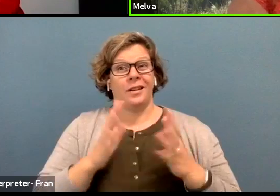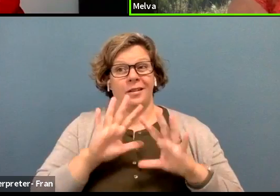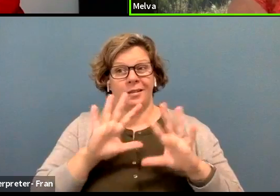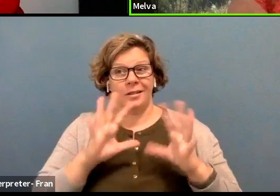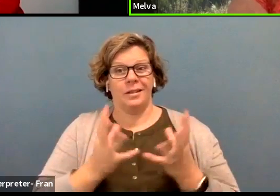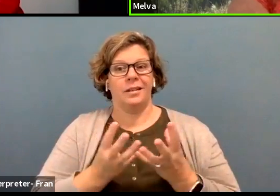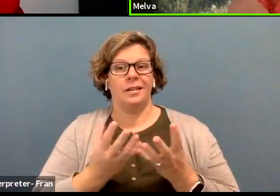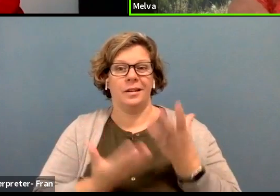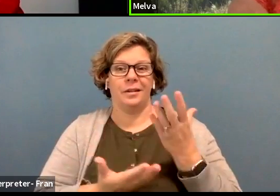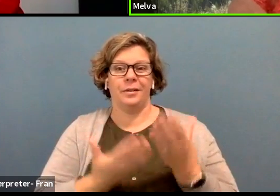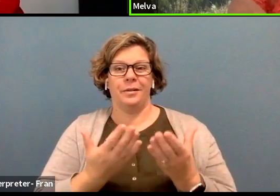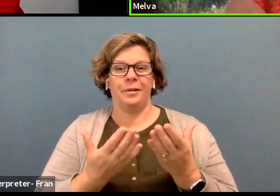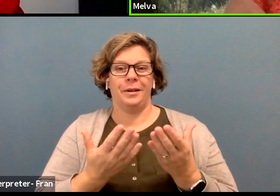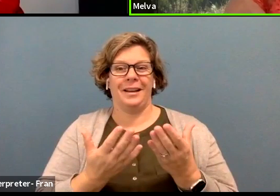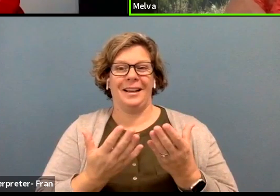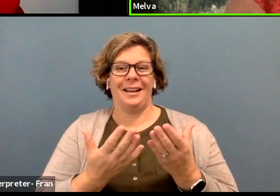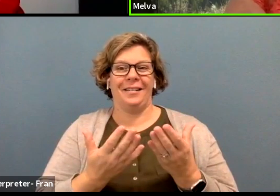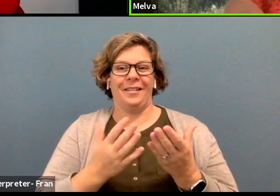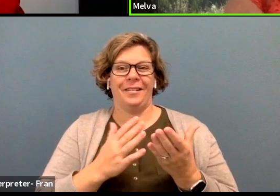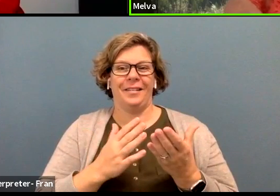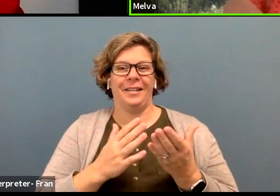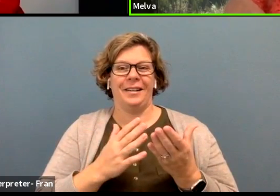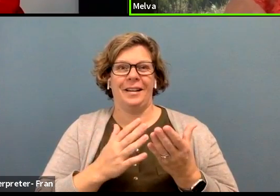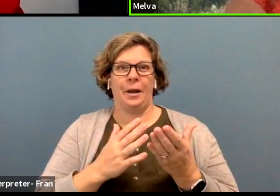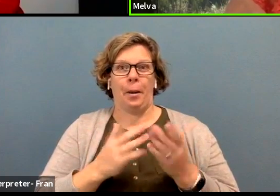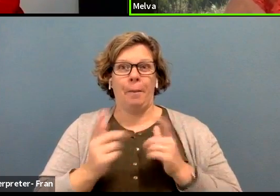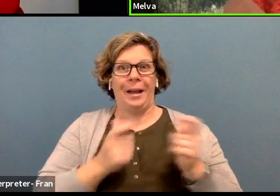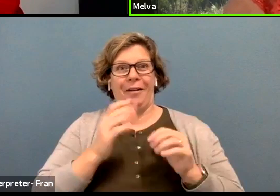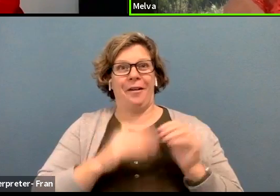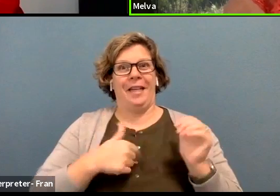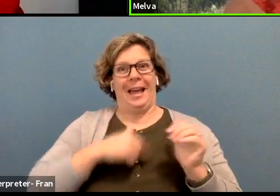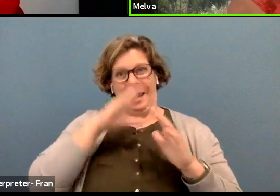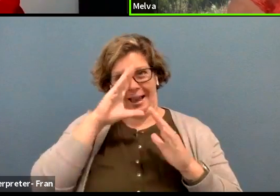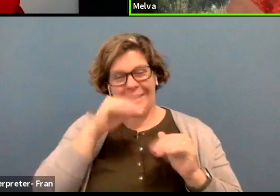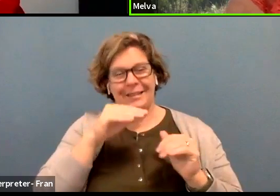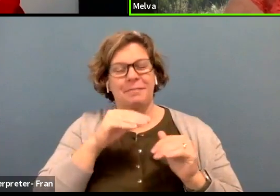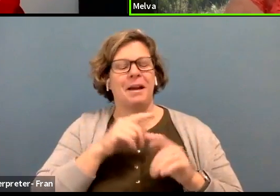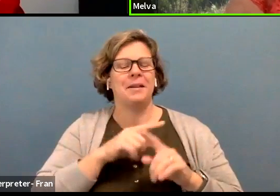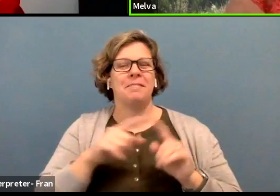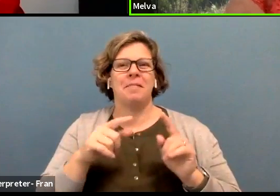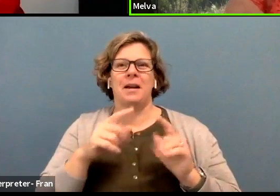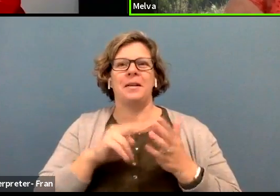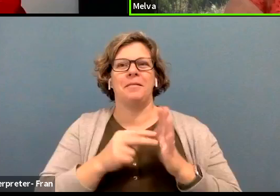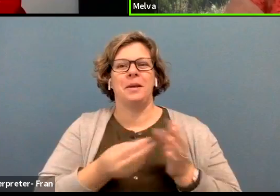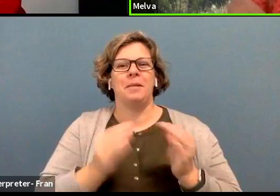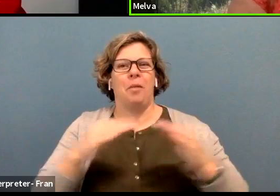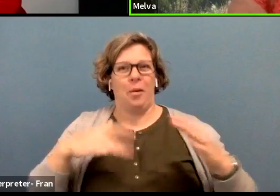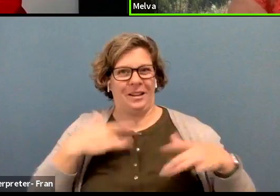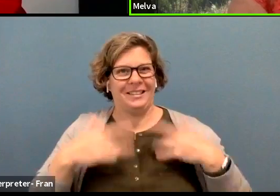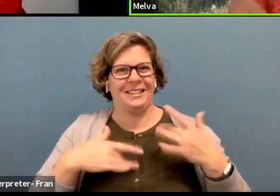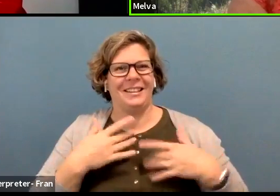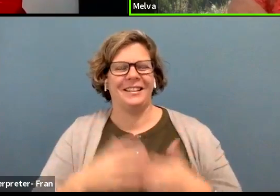probably going to end up being bigger than what we anticipated, but that'll just be more exciting.